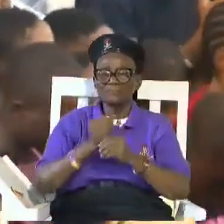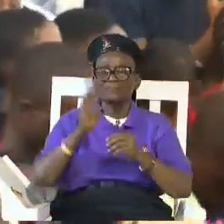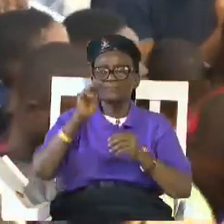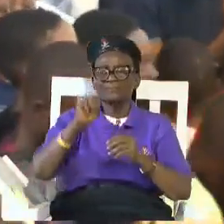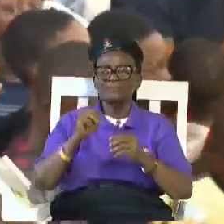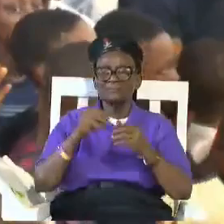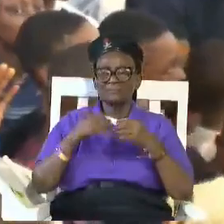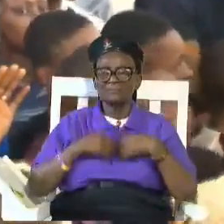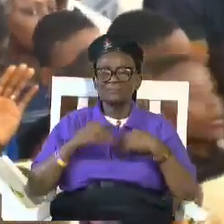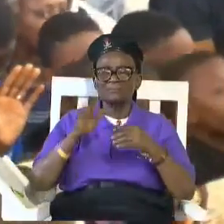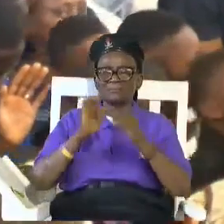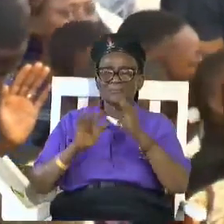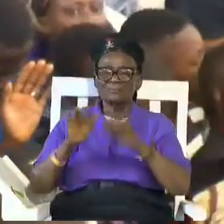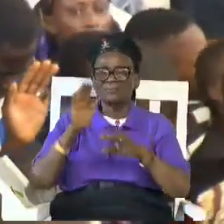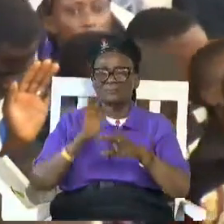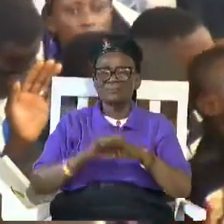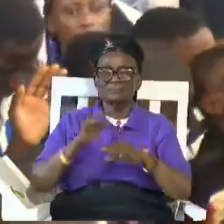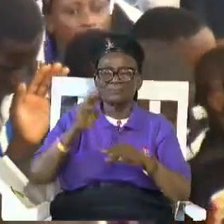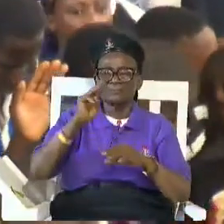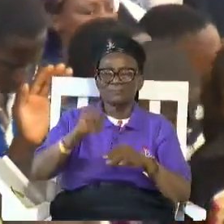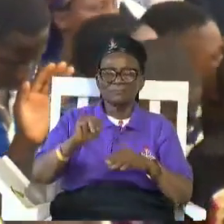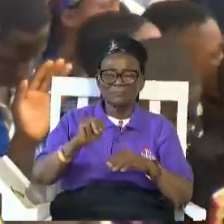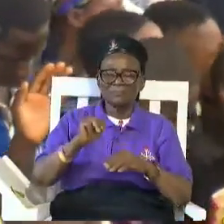Amen. Have mercy on them.